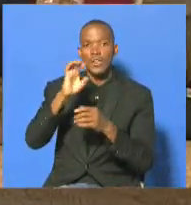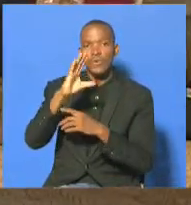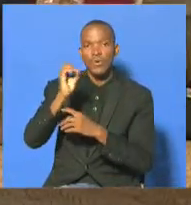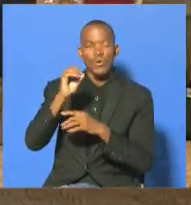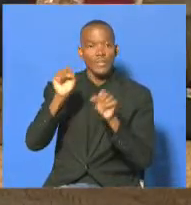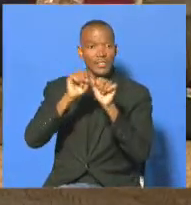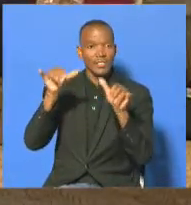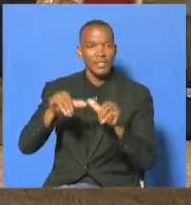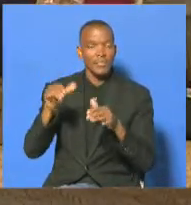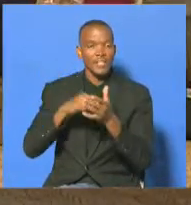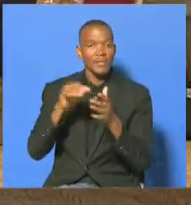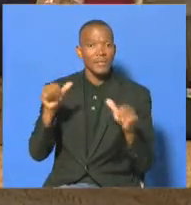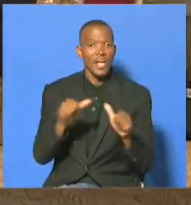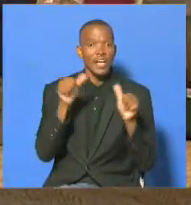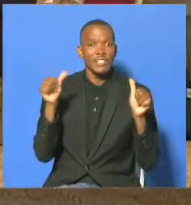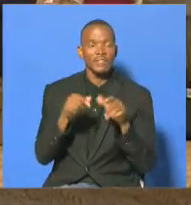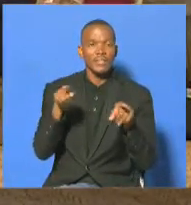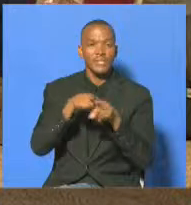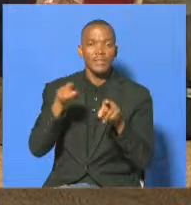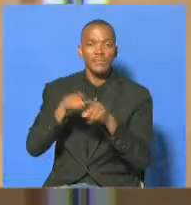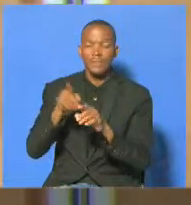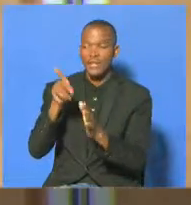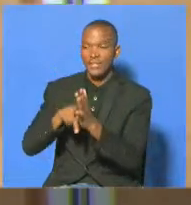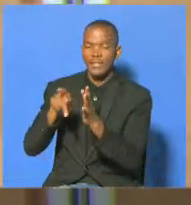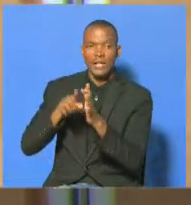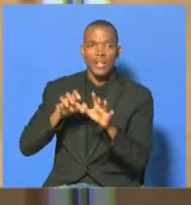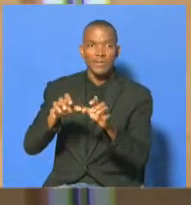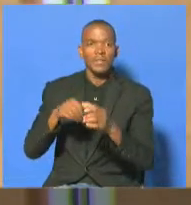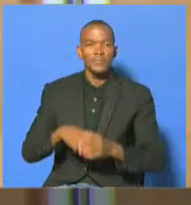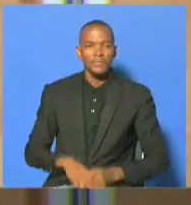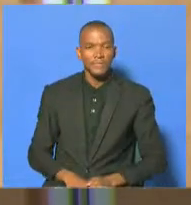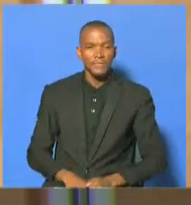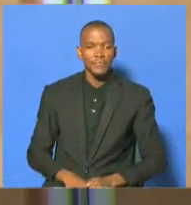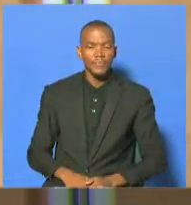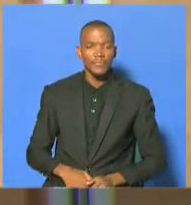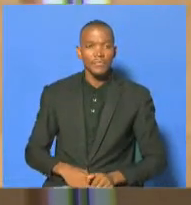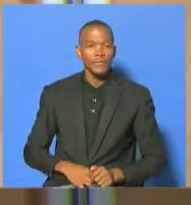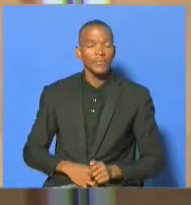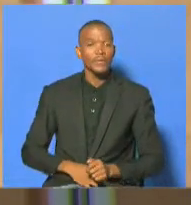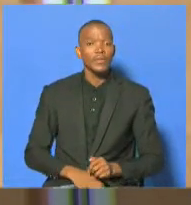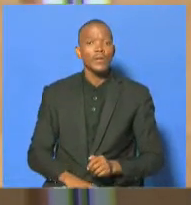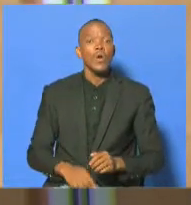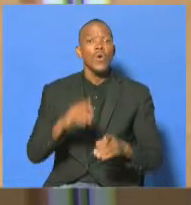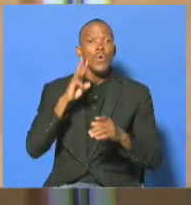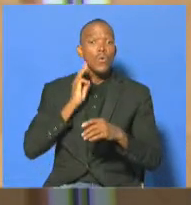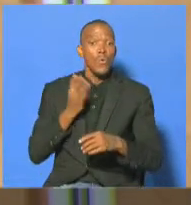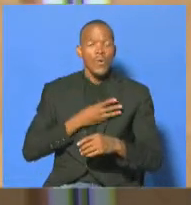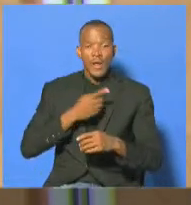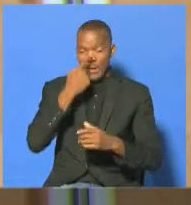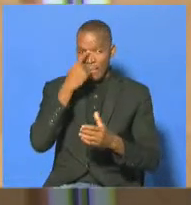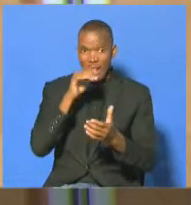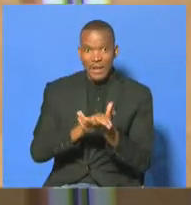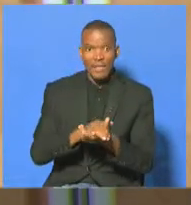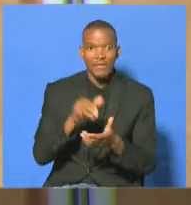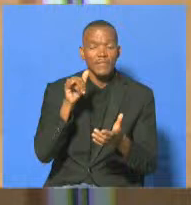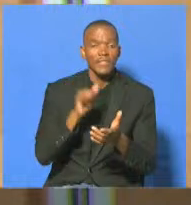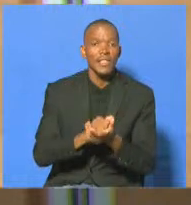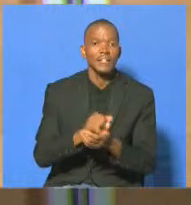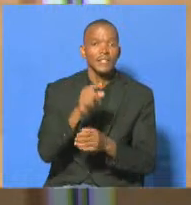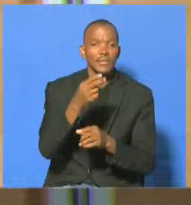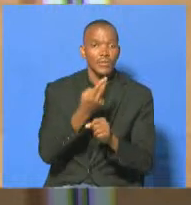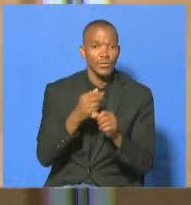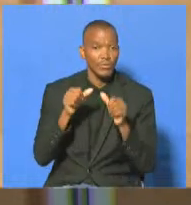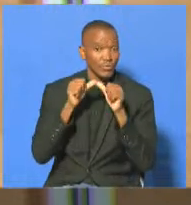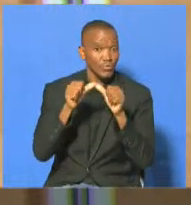through sustainable activities such as hunting. And we truly believe that sustainable use